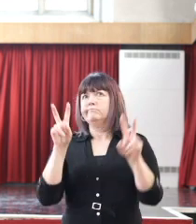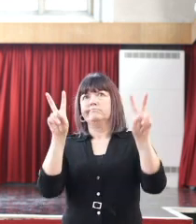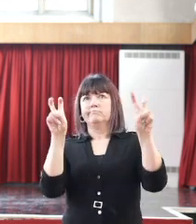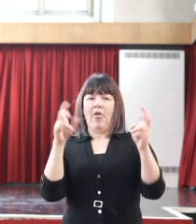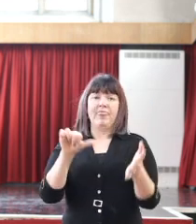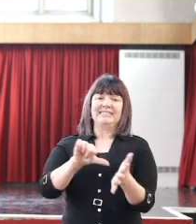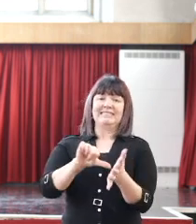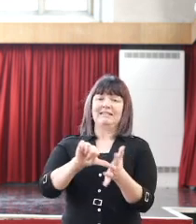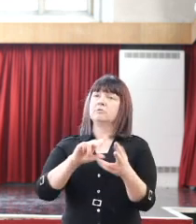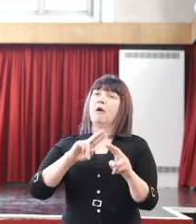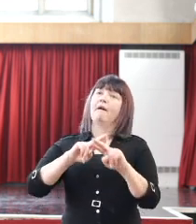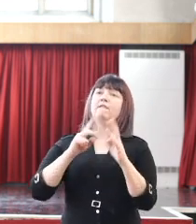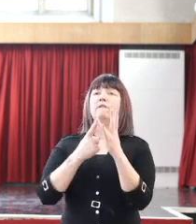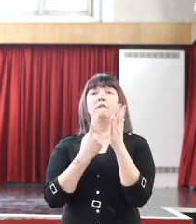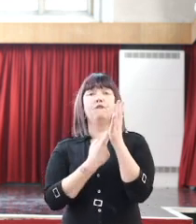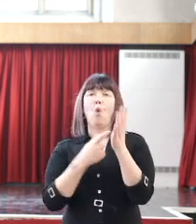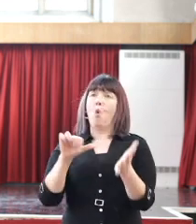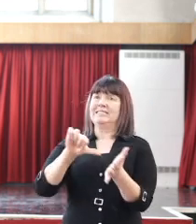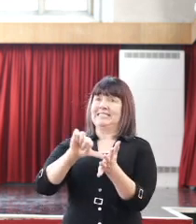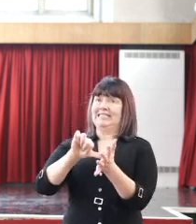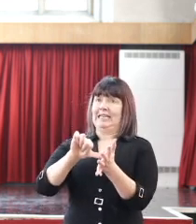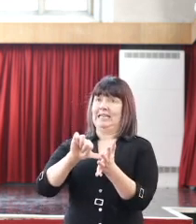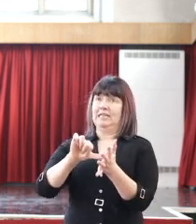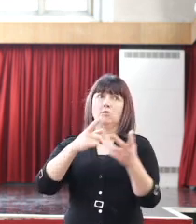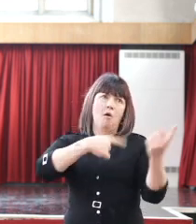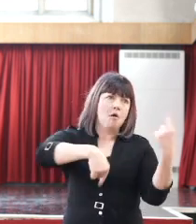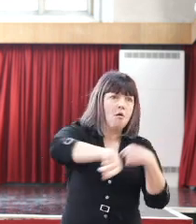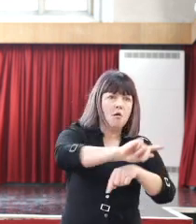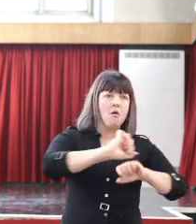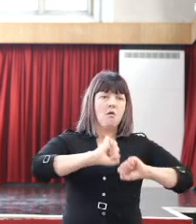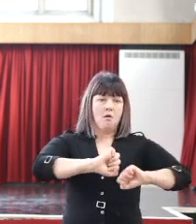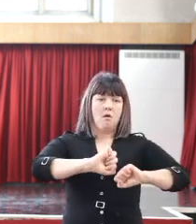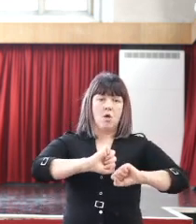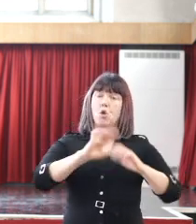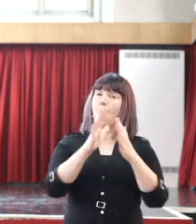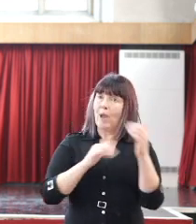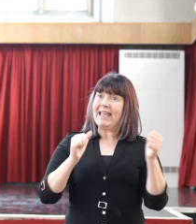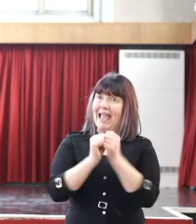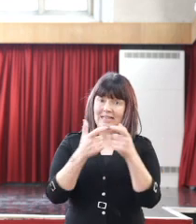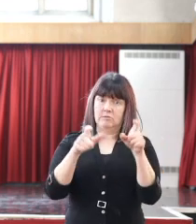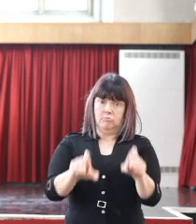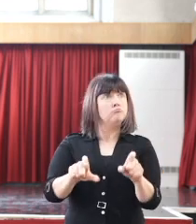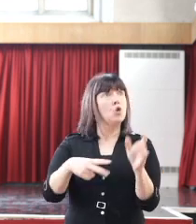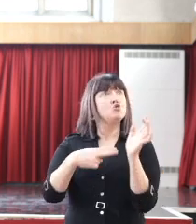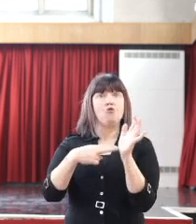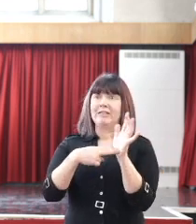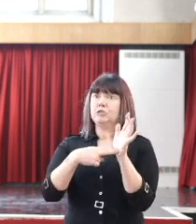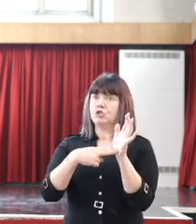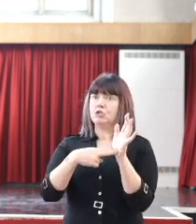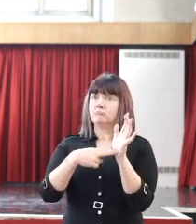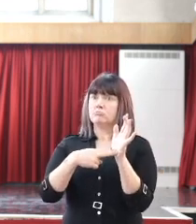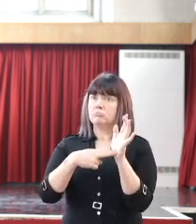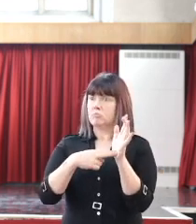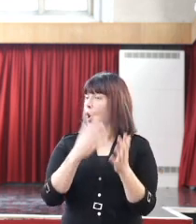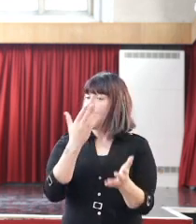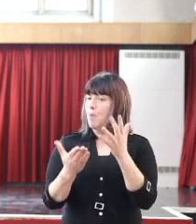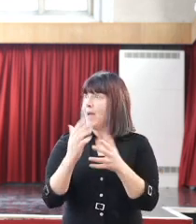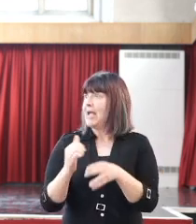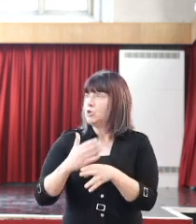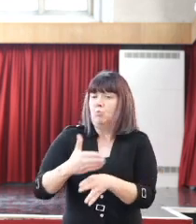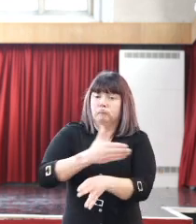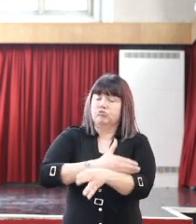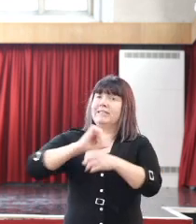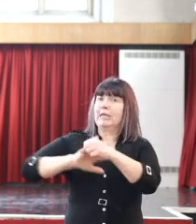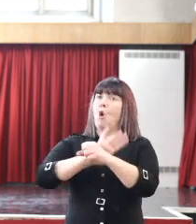said weekends to Norwich city centre are higher now than they were before the pandemic. So it really is starting to show